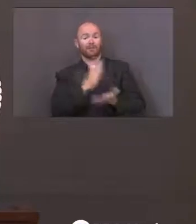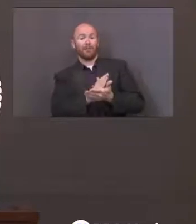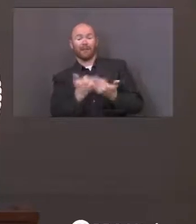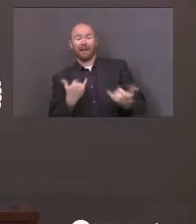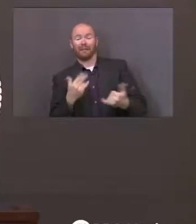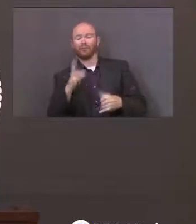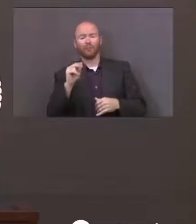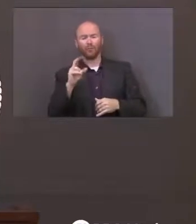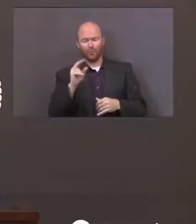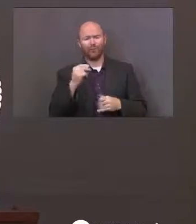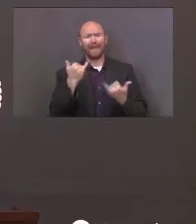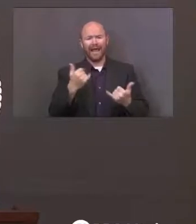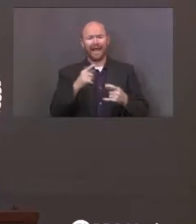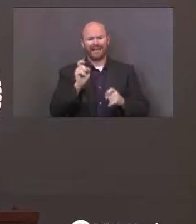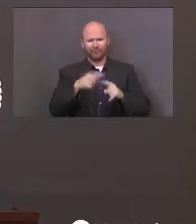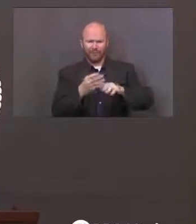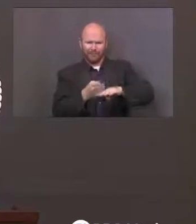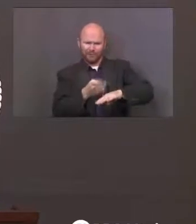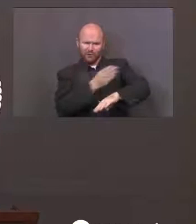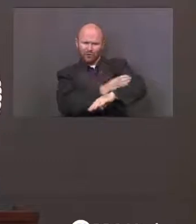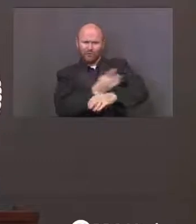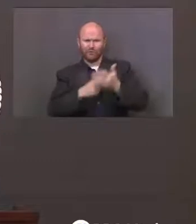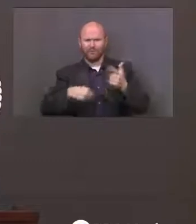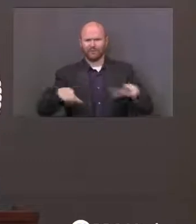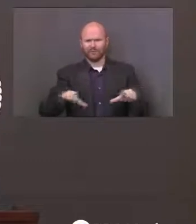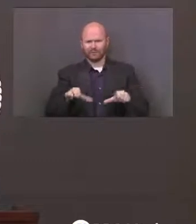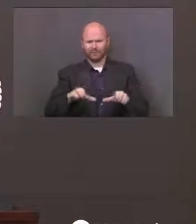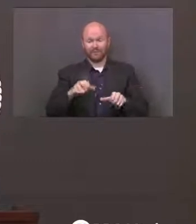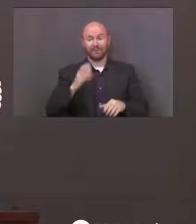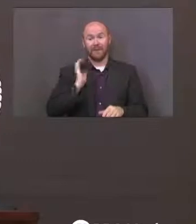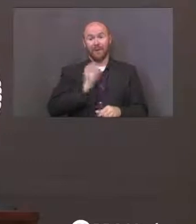what can we do now even better? We're learning more as we've gone down